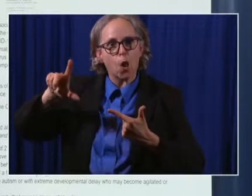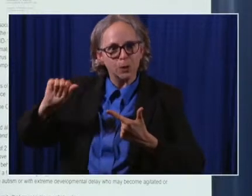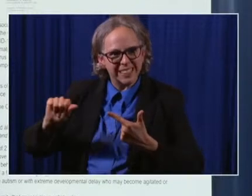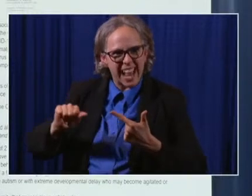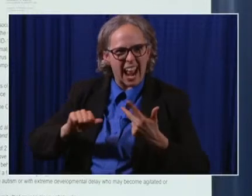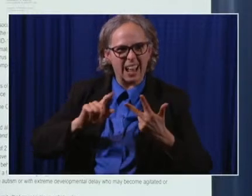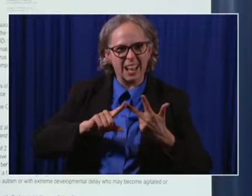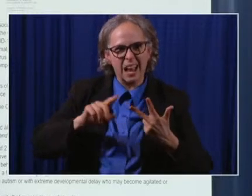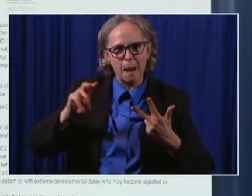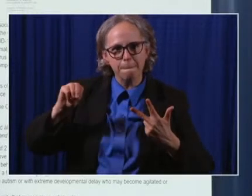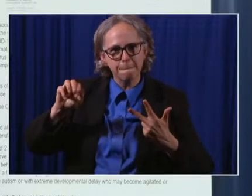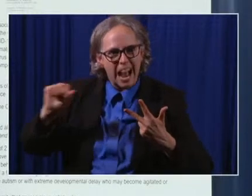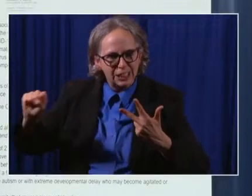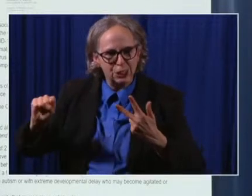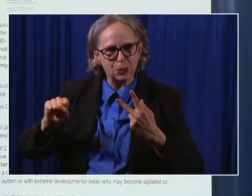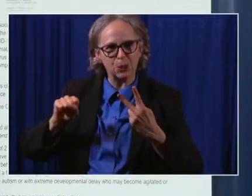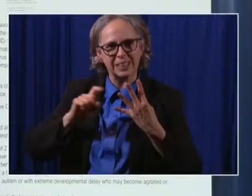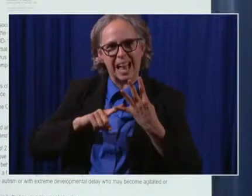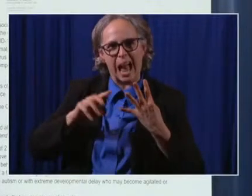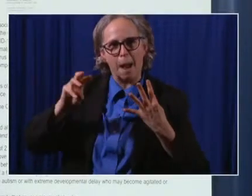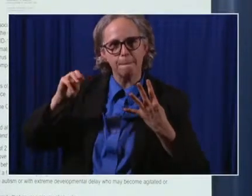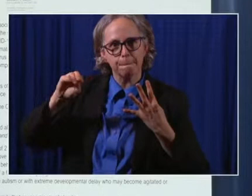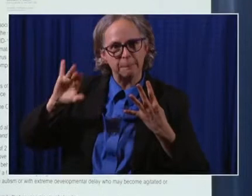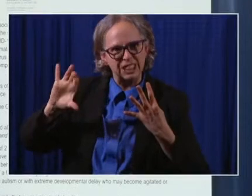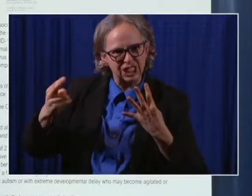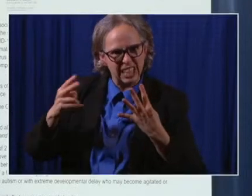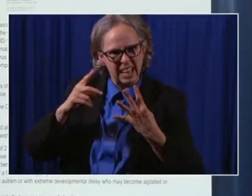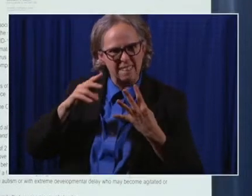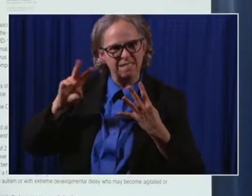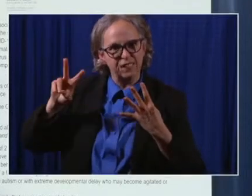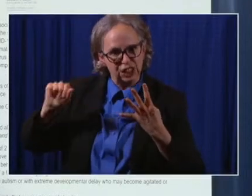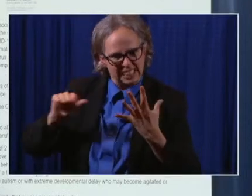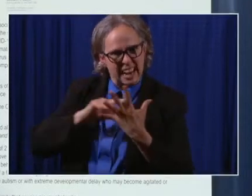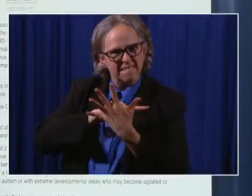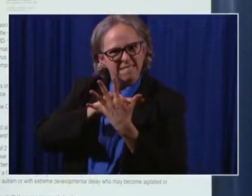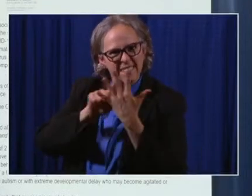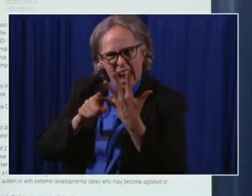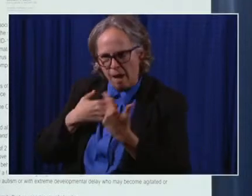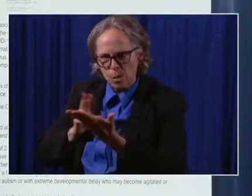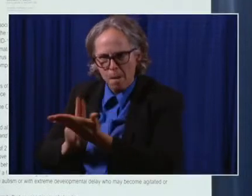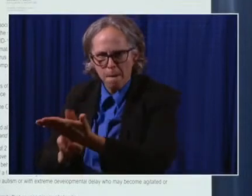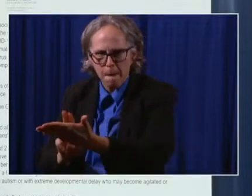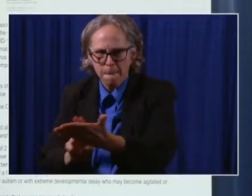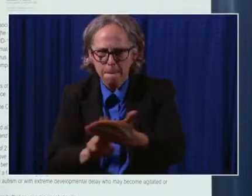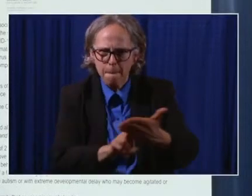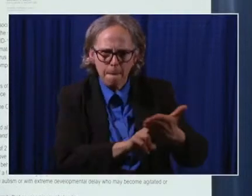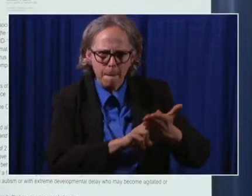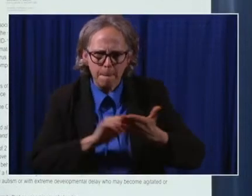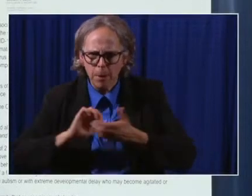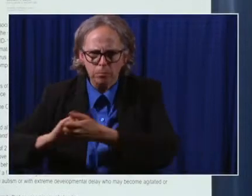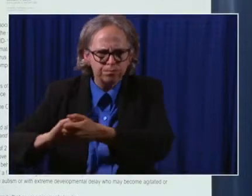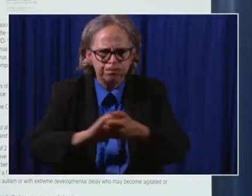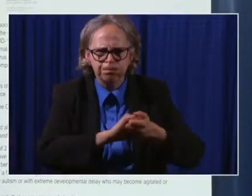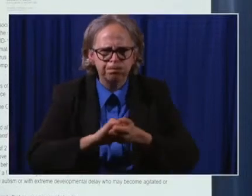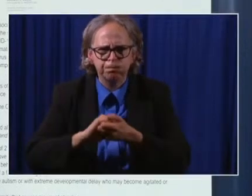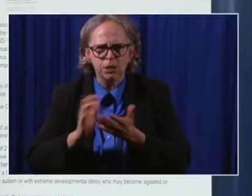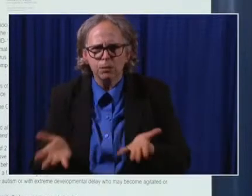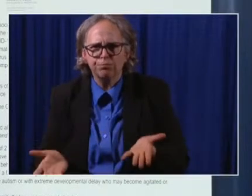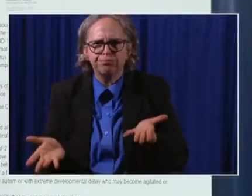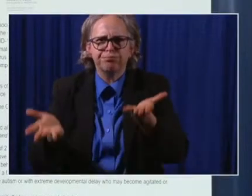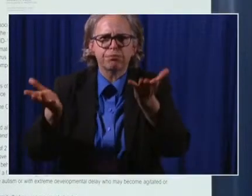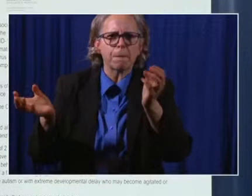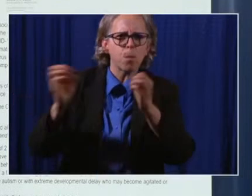and Virginia to ramp up the use of this type of test in order to help detect outbreaks sooner with faster turnaround